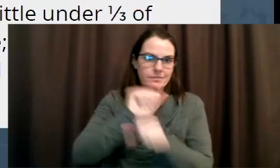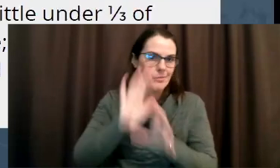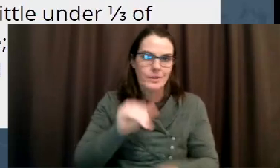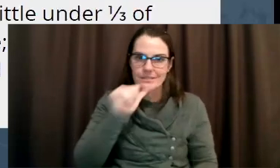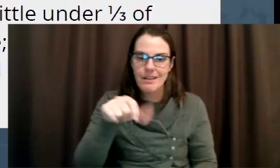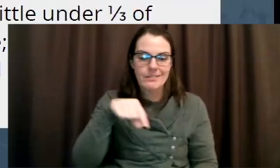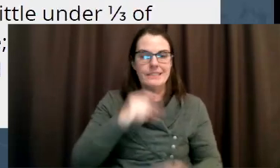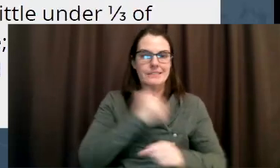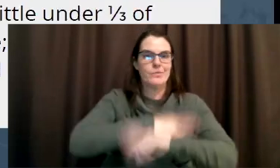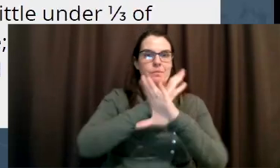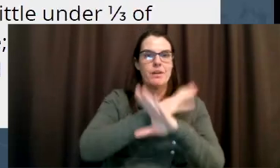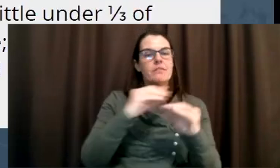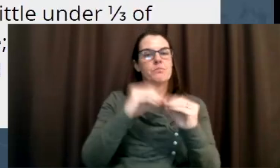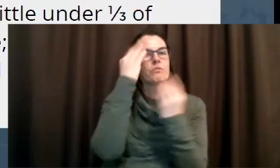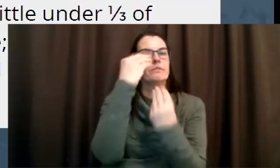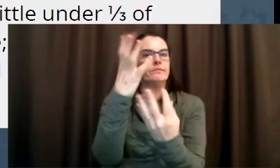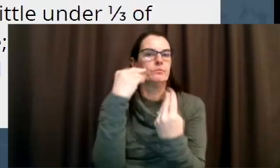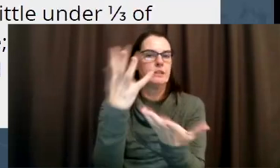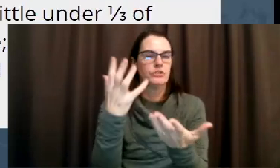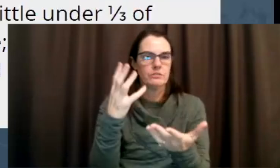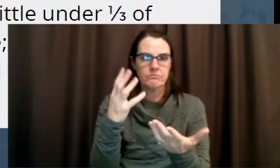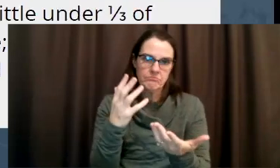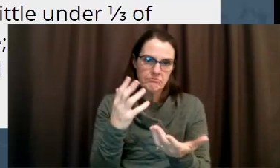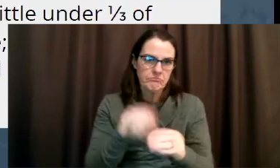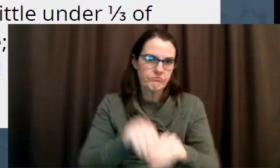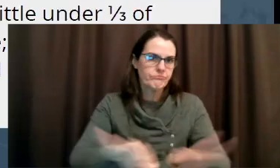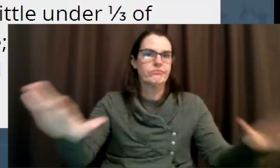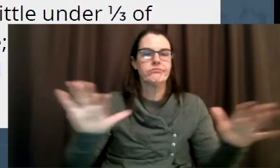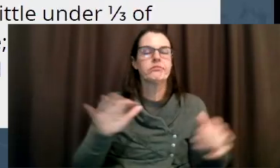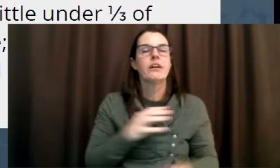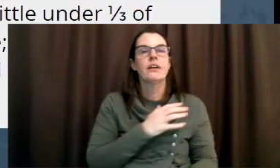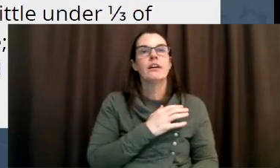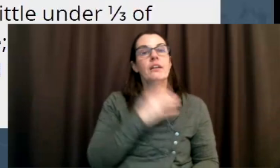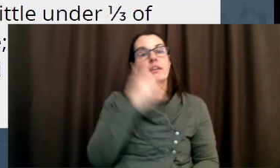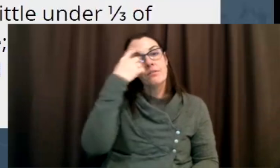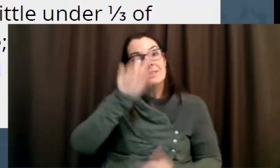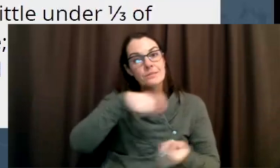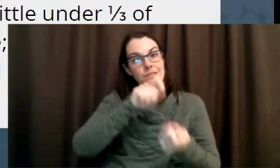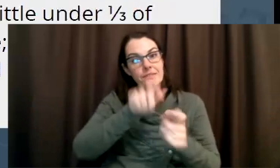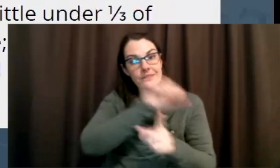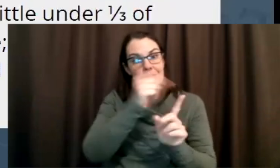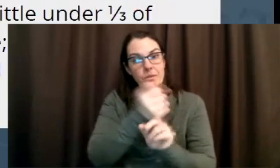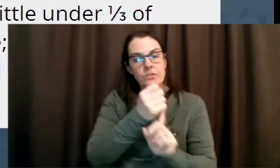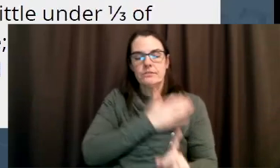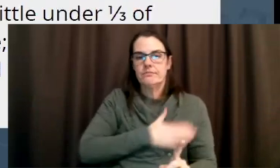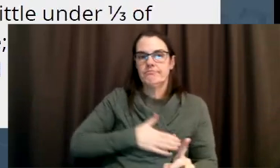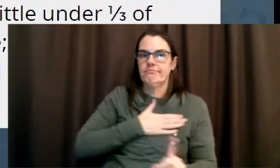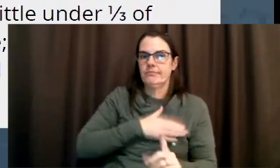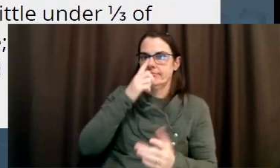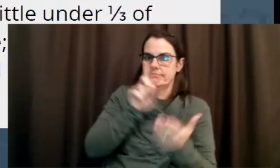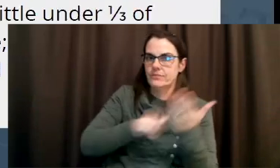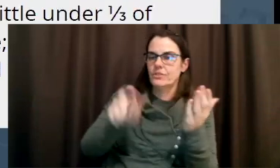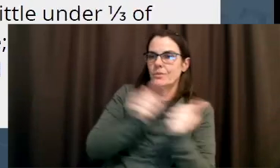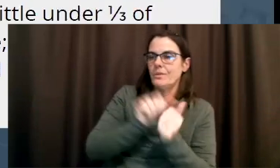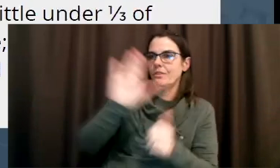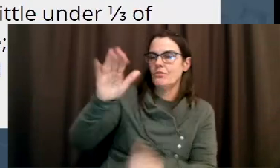is informational, and always, for specific scenarios, check with your,